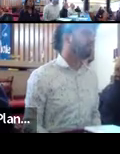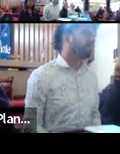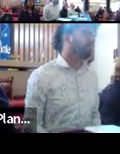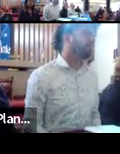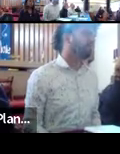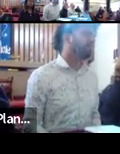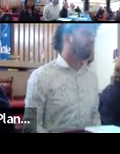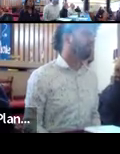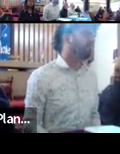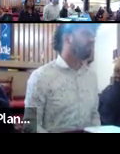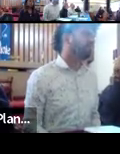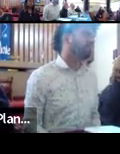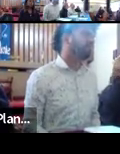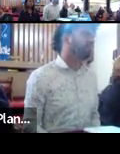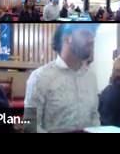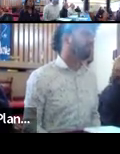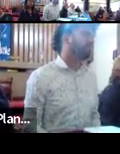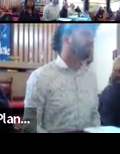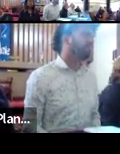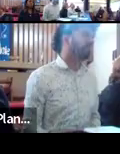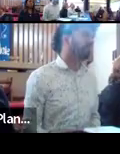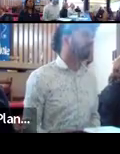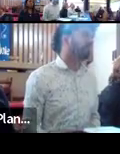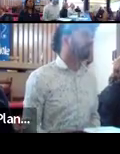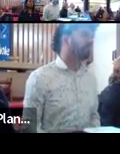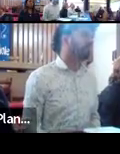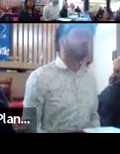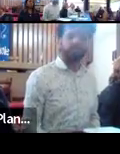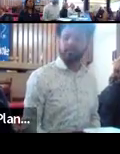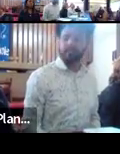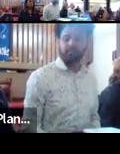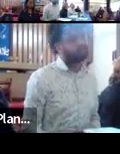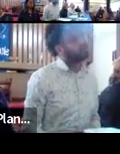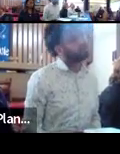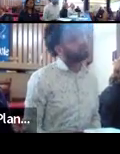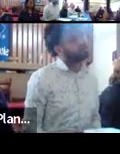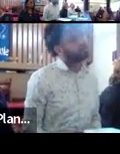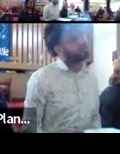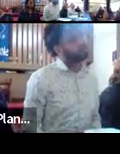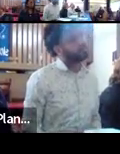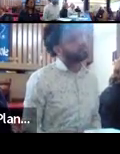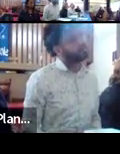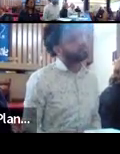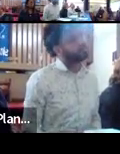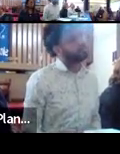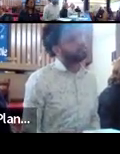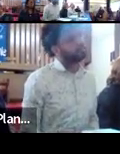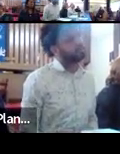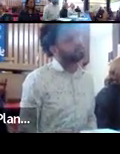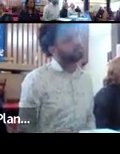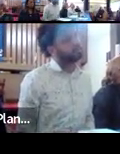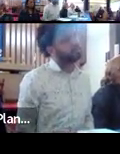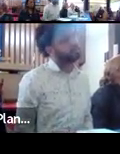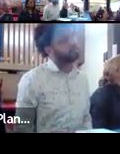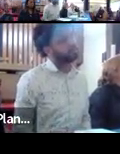We felt nothing. And then, so there is another neighborhood meeting that happens at the same